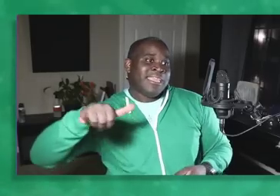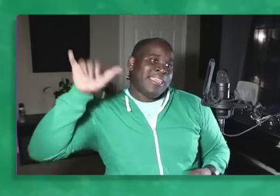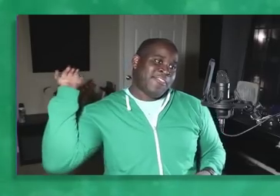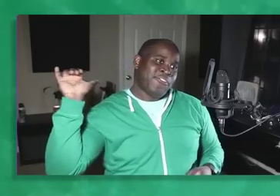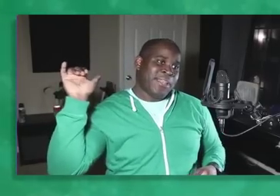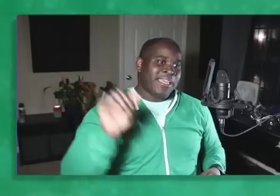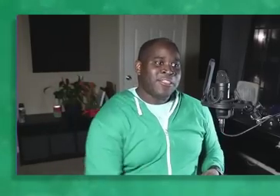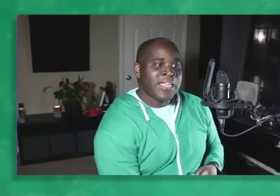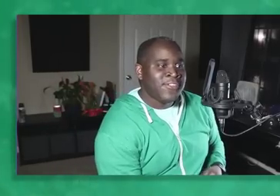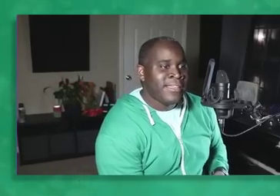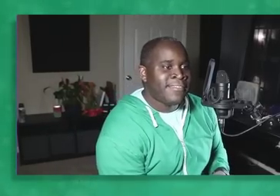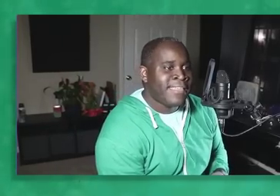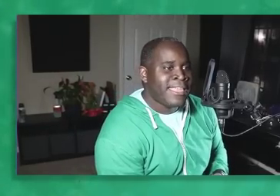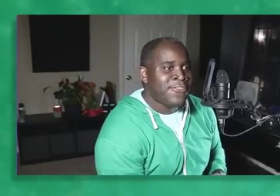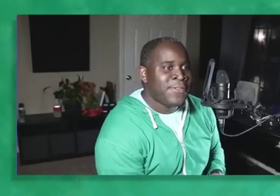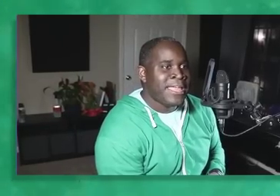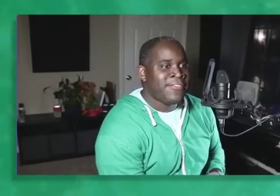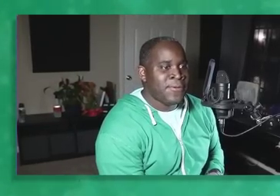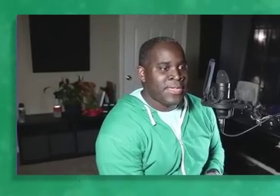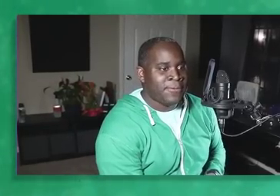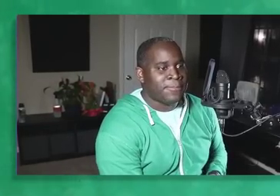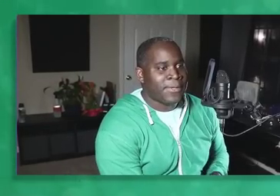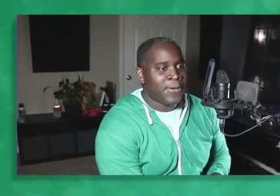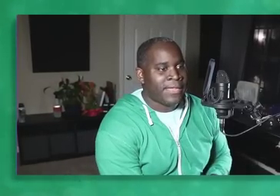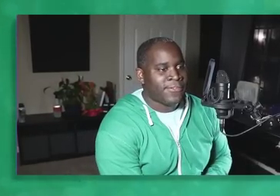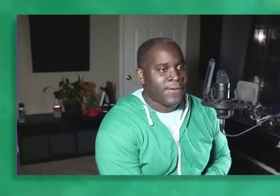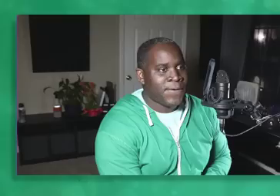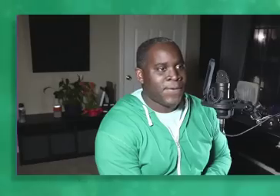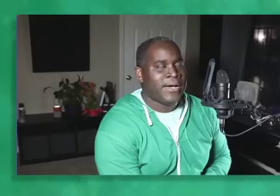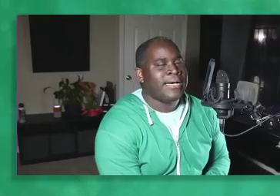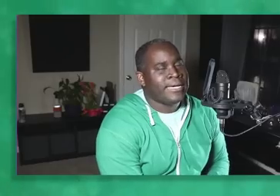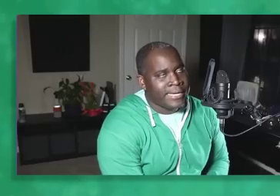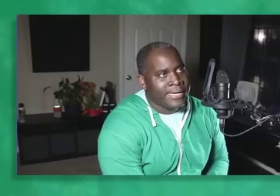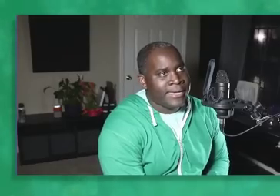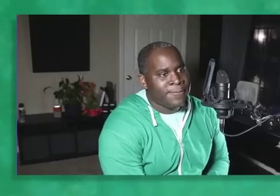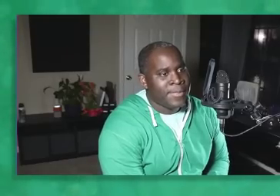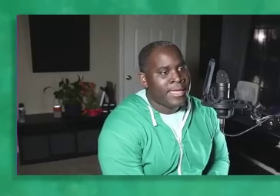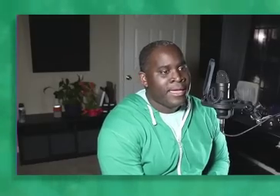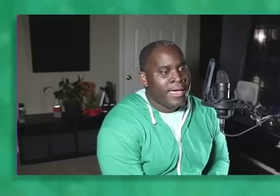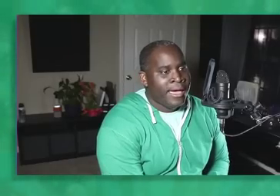the king yesterday. Look how she does say yesterday. It's so cute. Okay, so